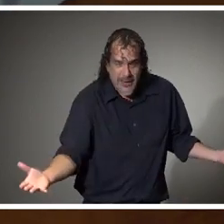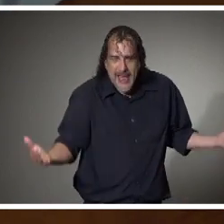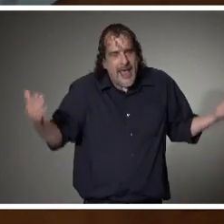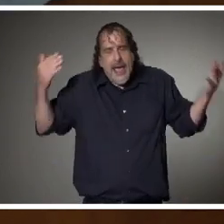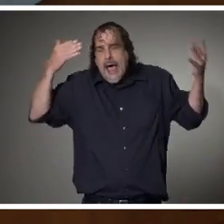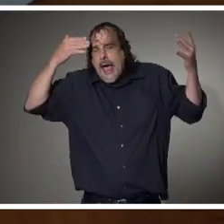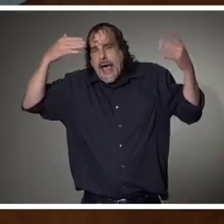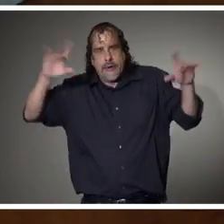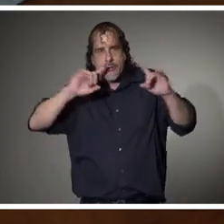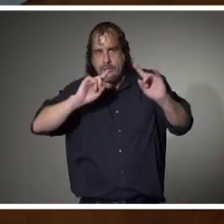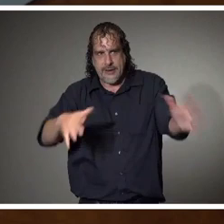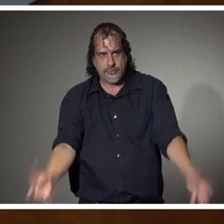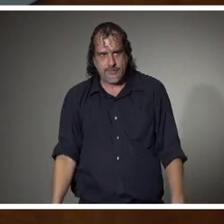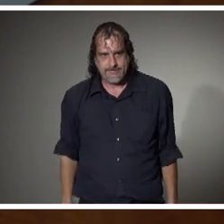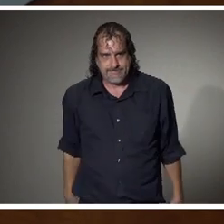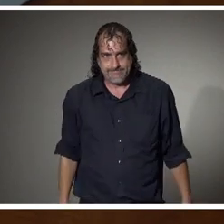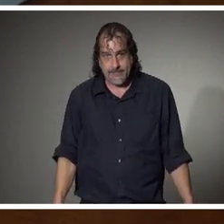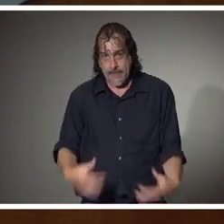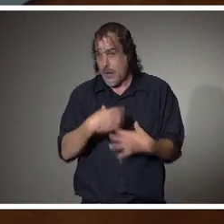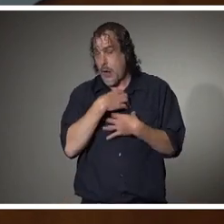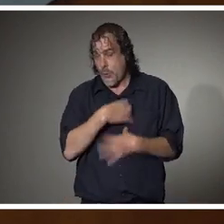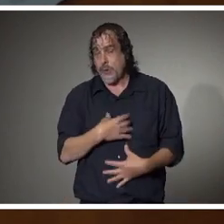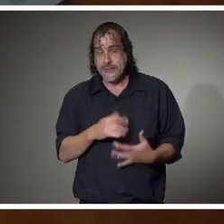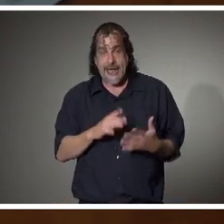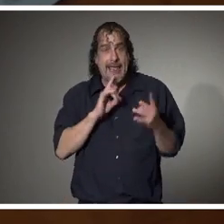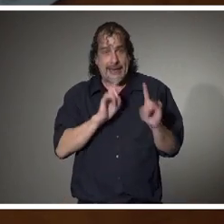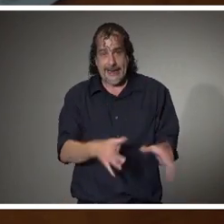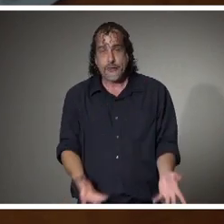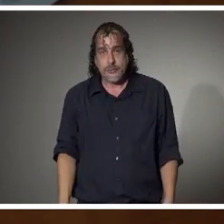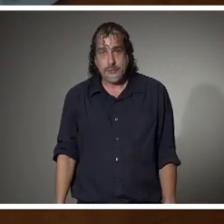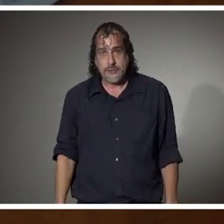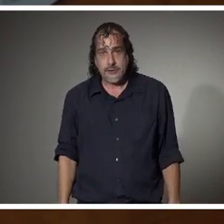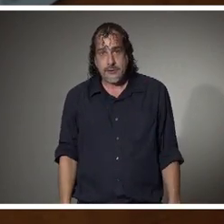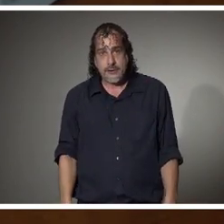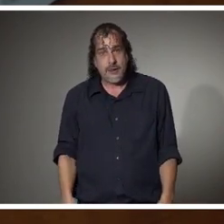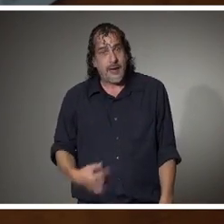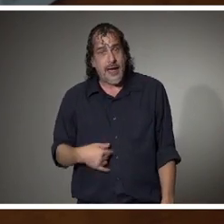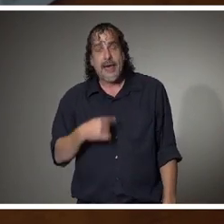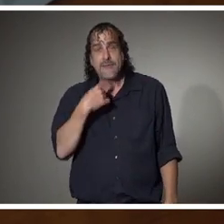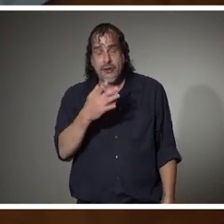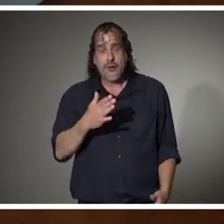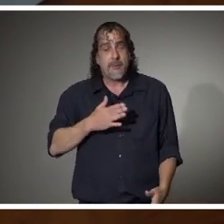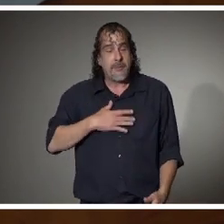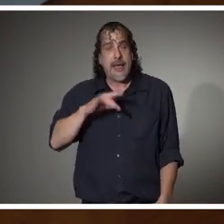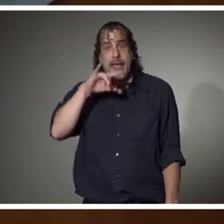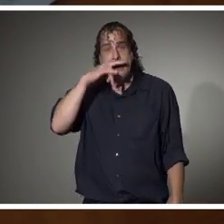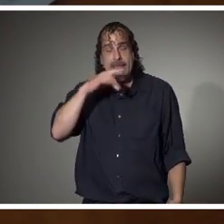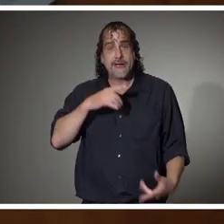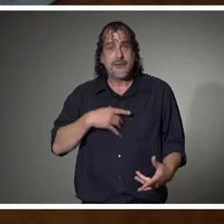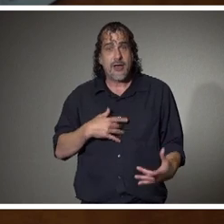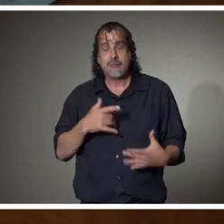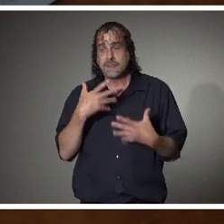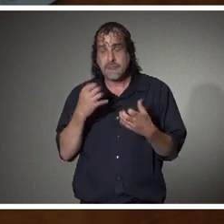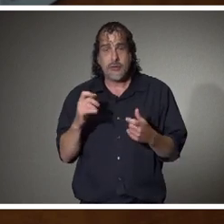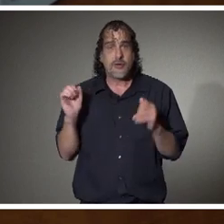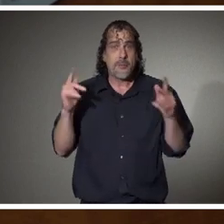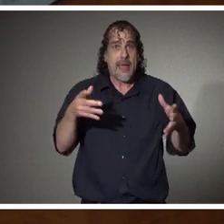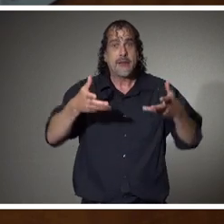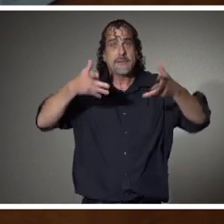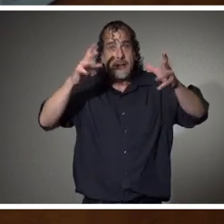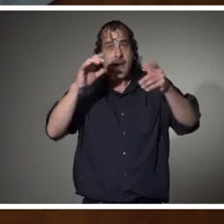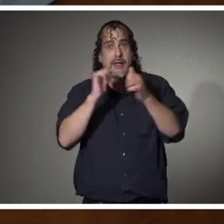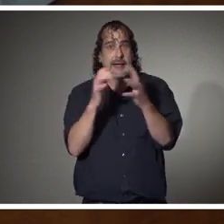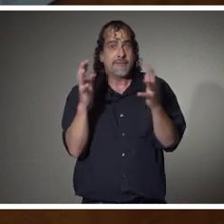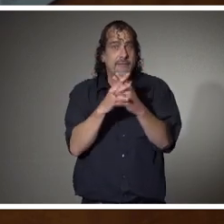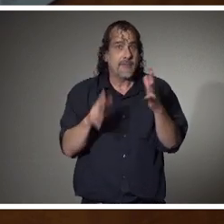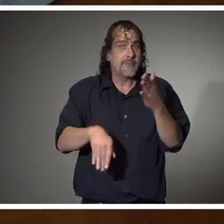the answer yet, Rob. I wish I did, because I can assure you that my kids are very, very interested in getting back out on the basketball court and back out